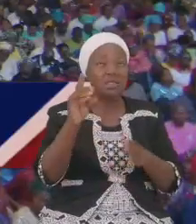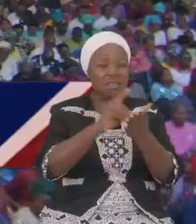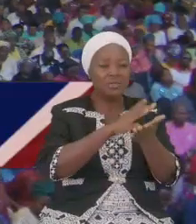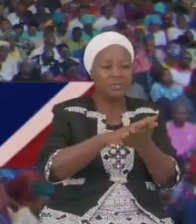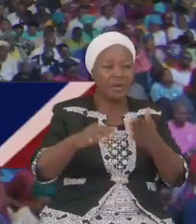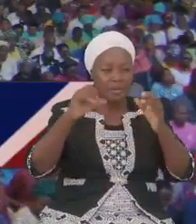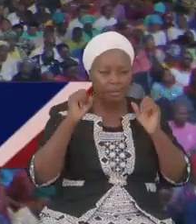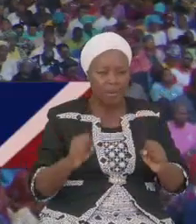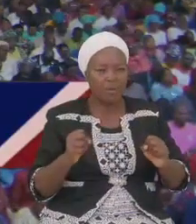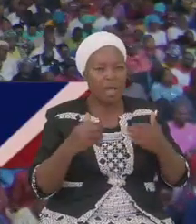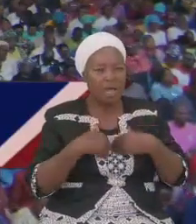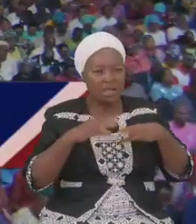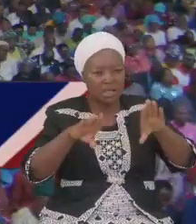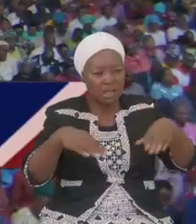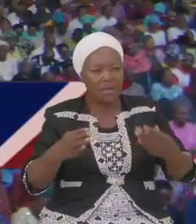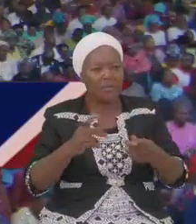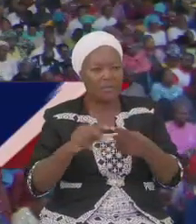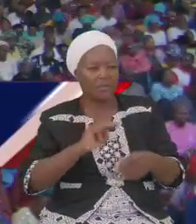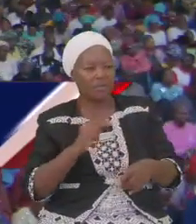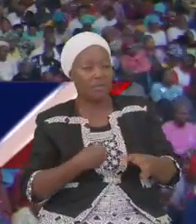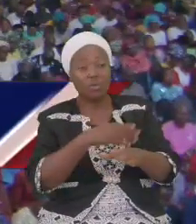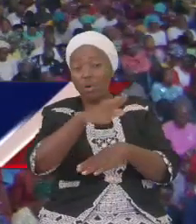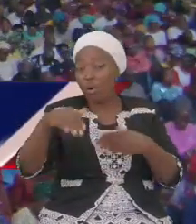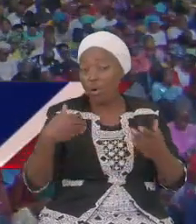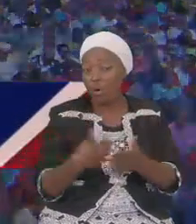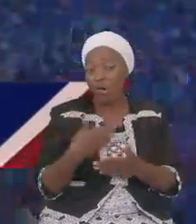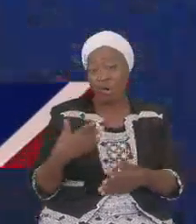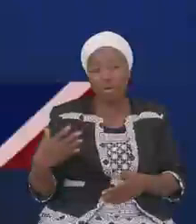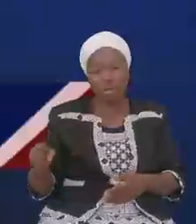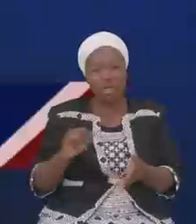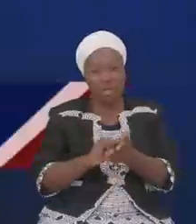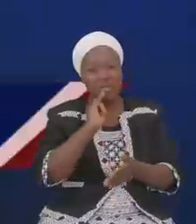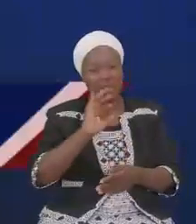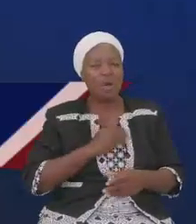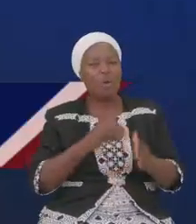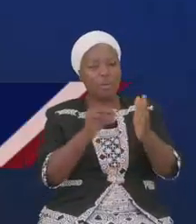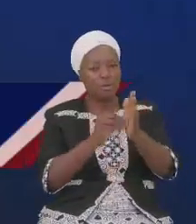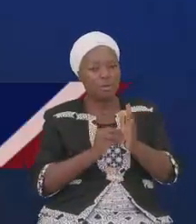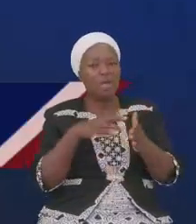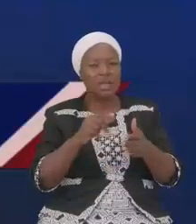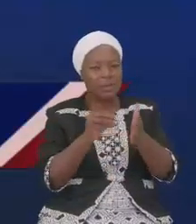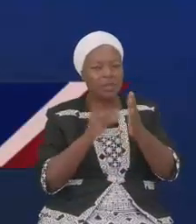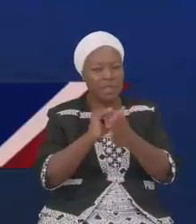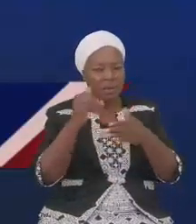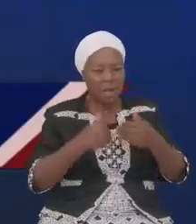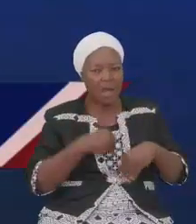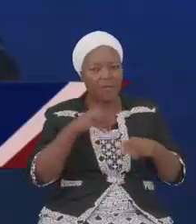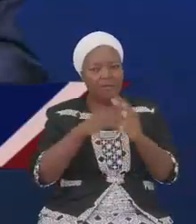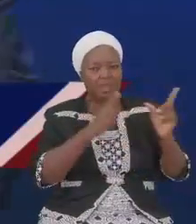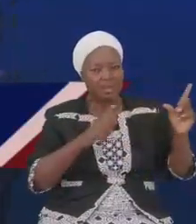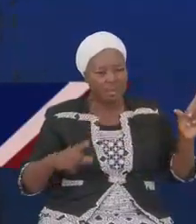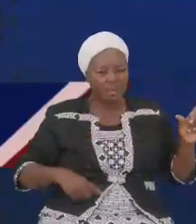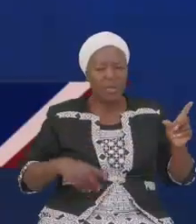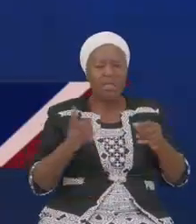has given unto us all things. That's our portion, the portion we have in the Lord. It